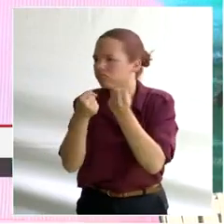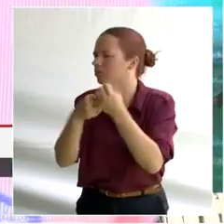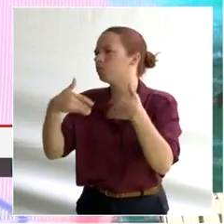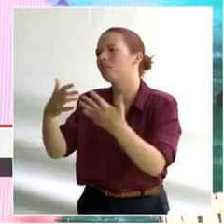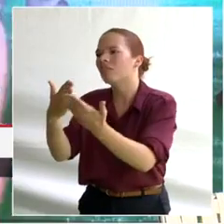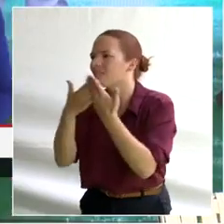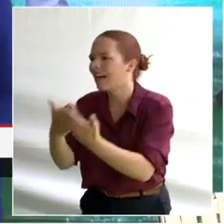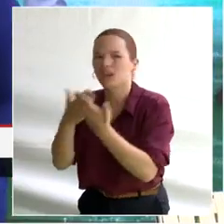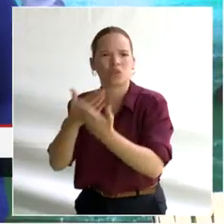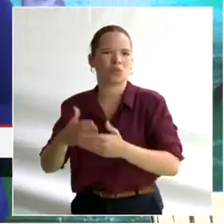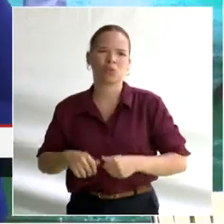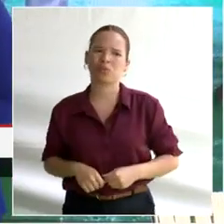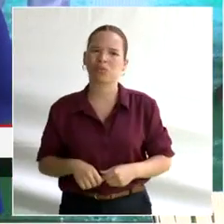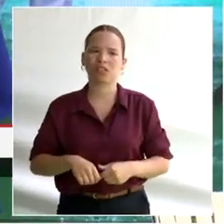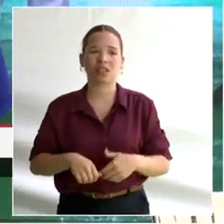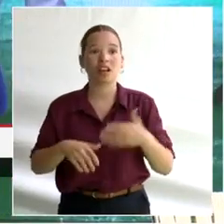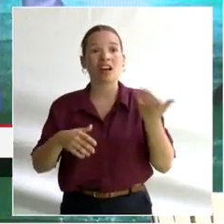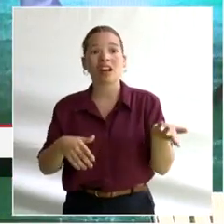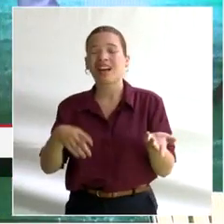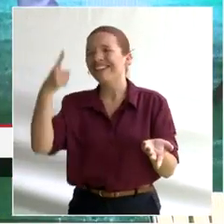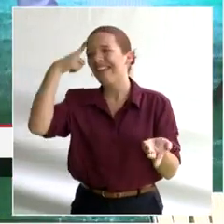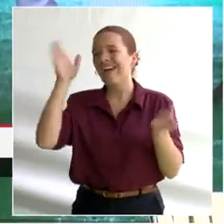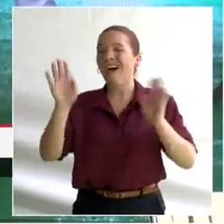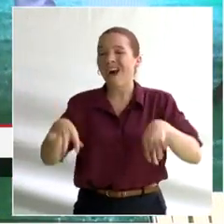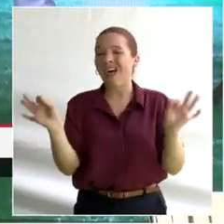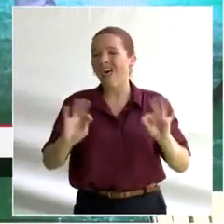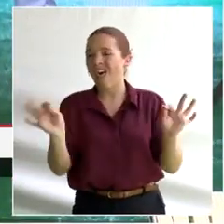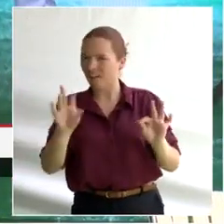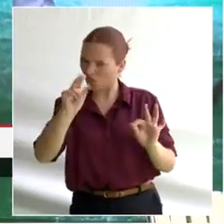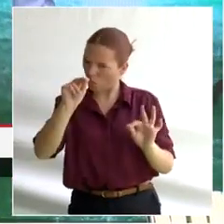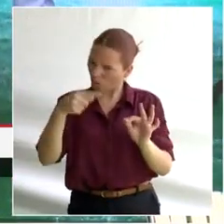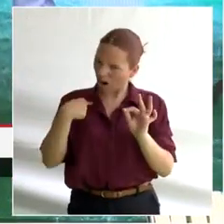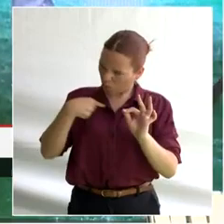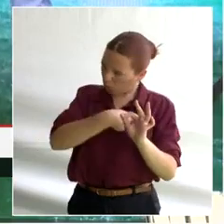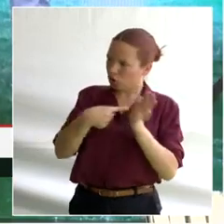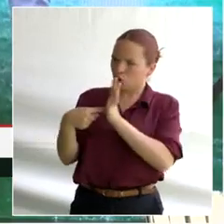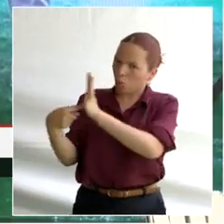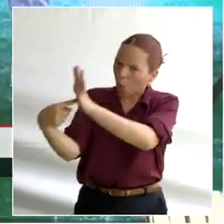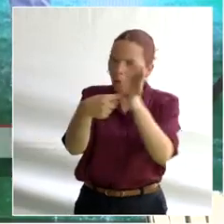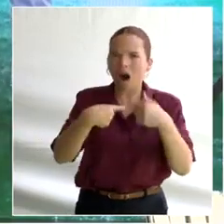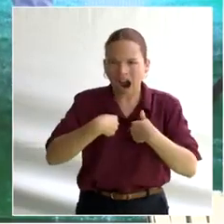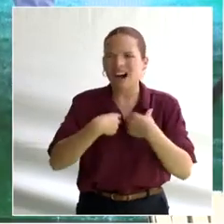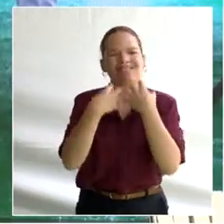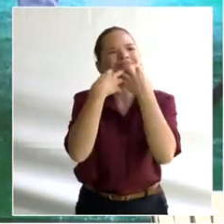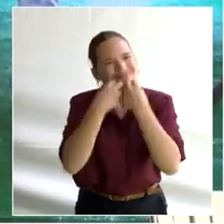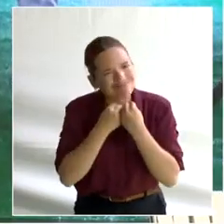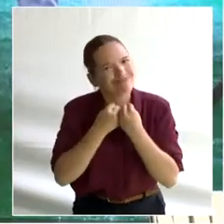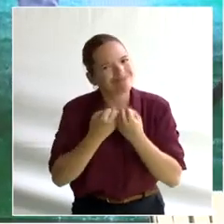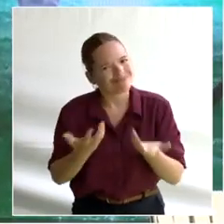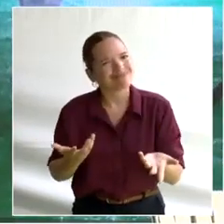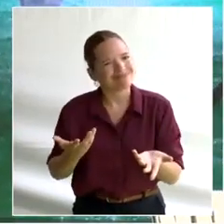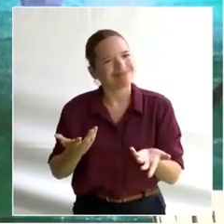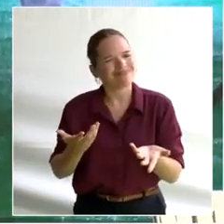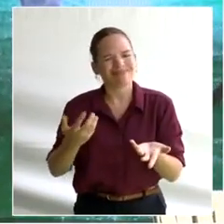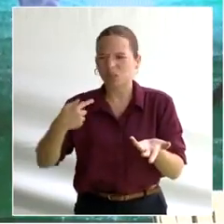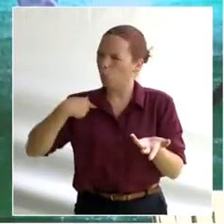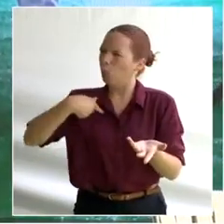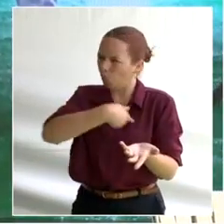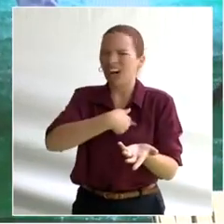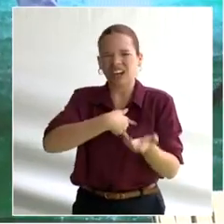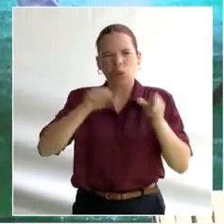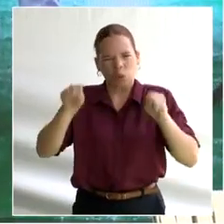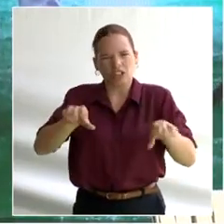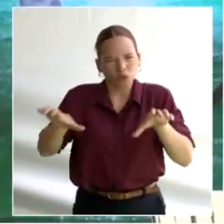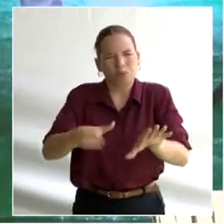also recognize that we have the best tennis fans in the world. And so we are going to have